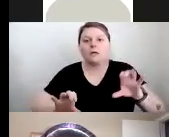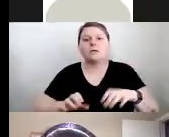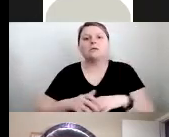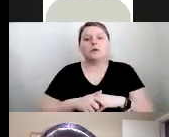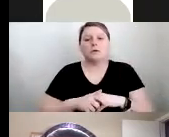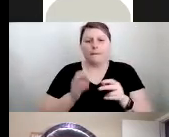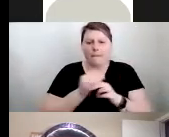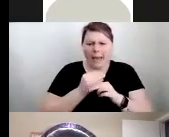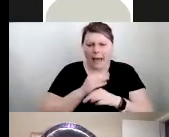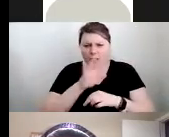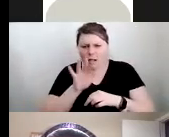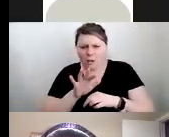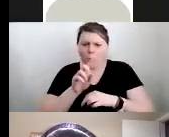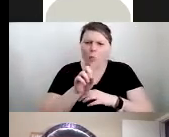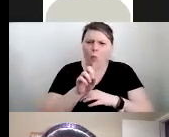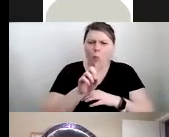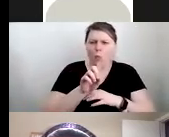like we've got about